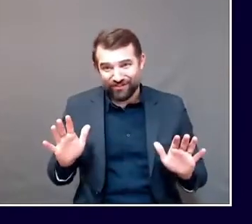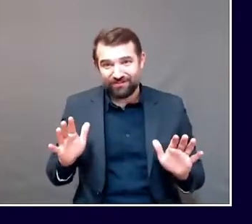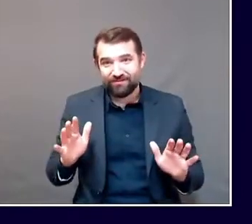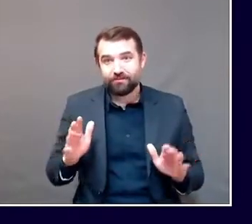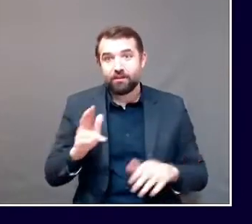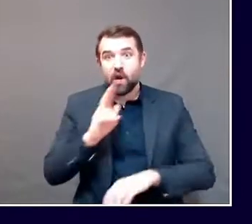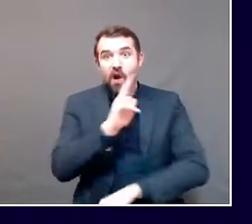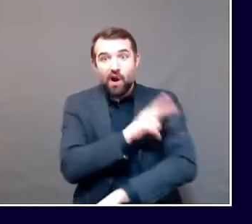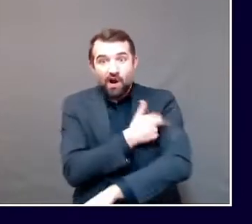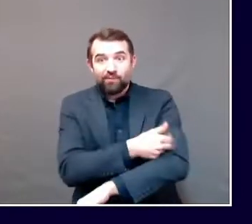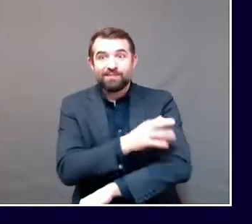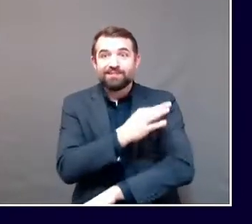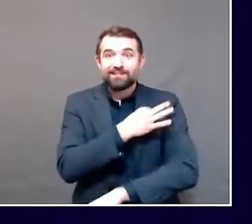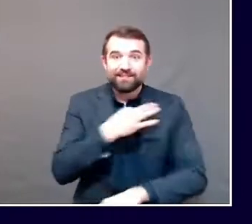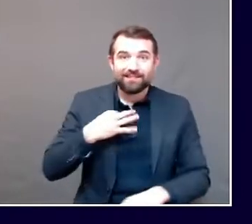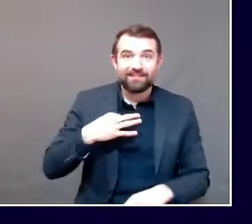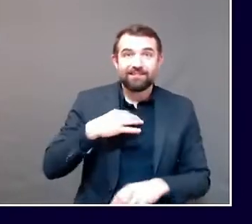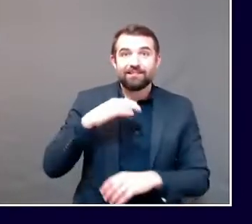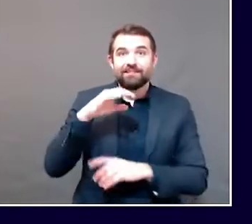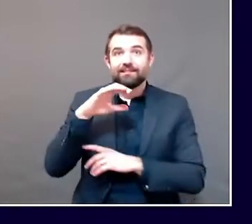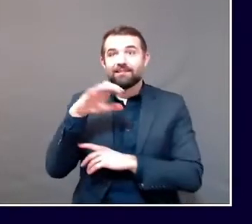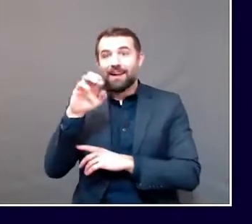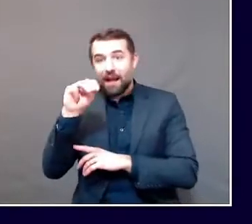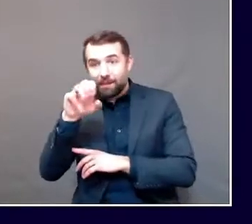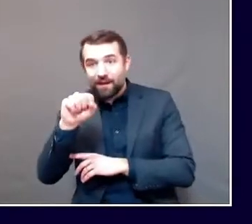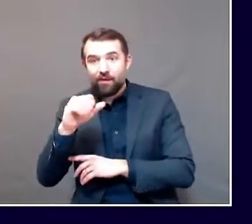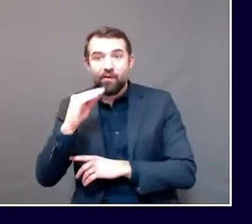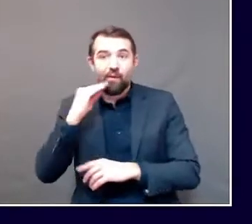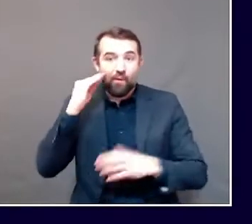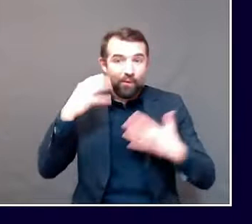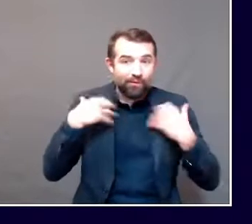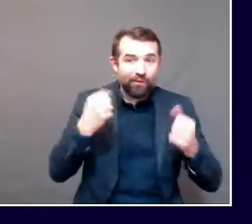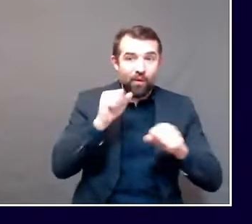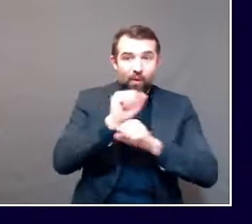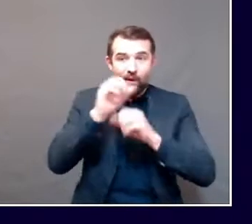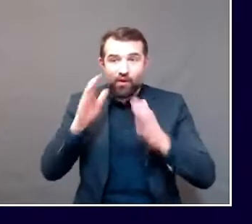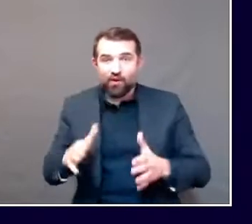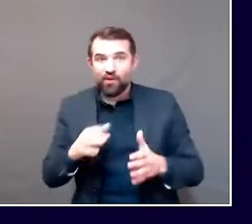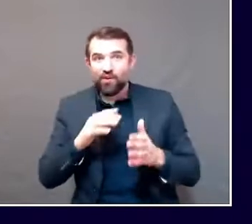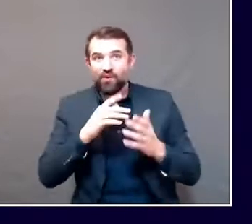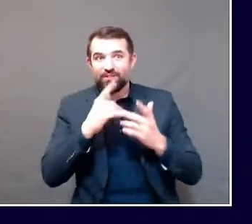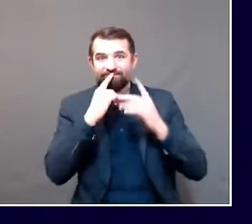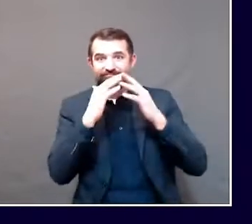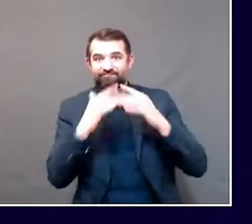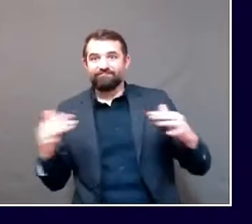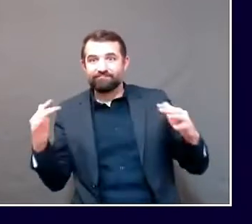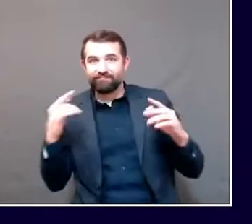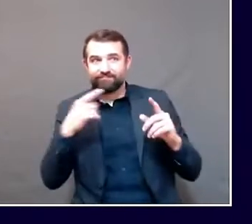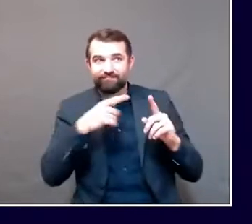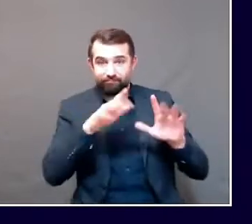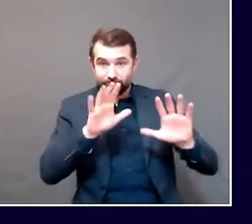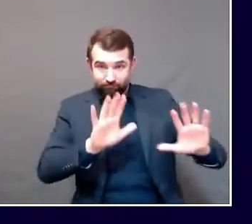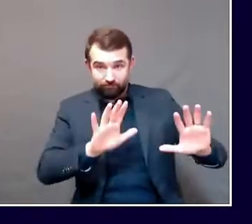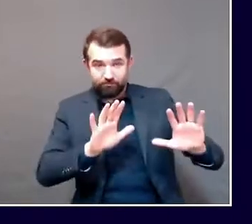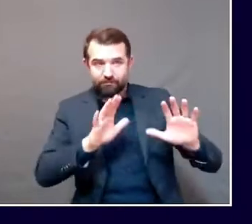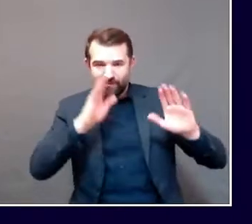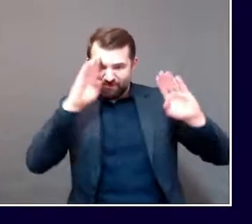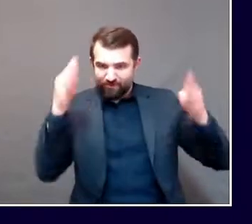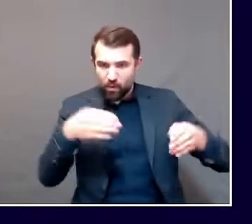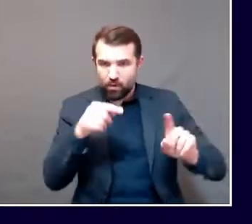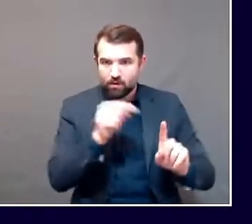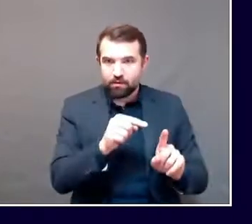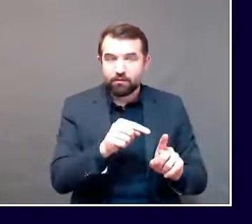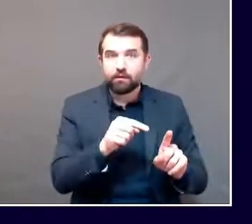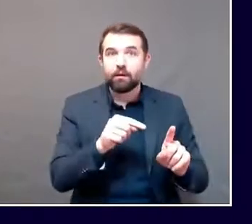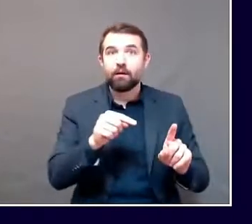EMS clinicians. We give those recipients of the vaccine discretion on in what order, for example, it's best for them to